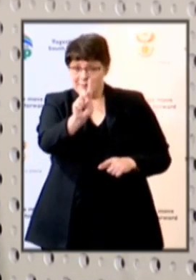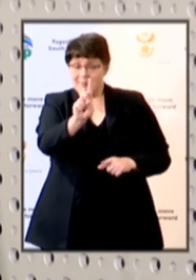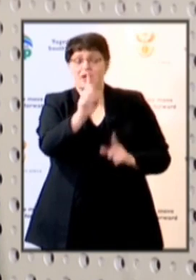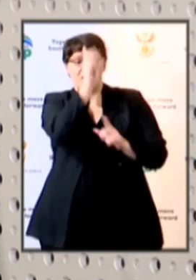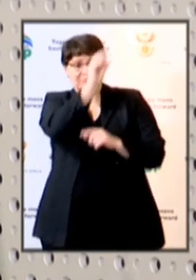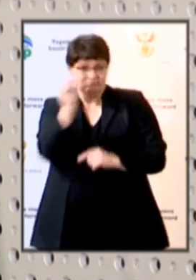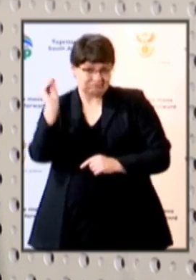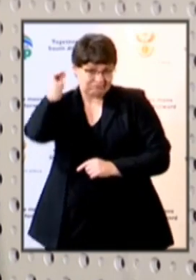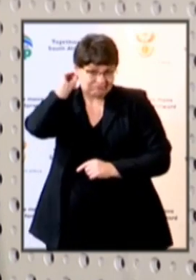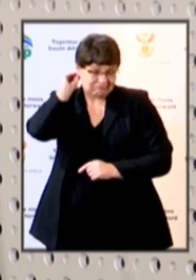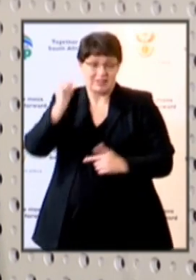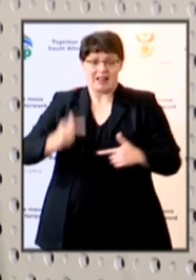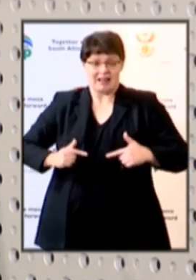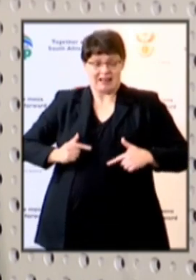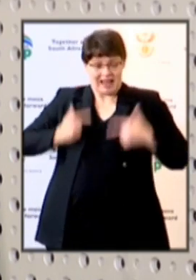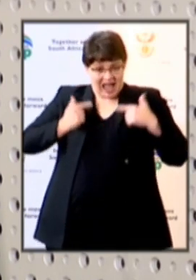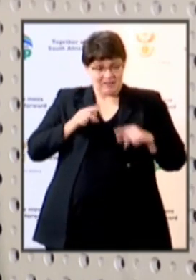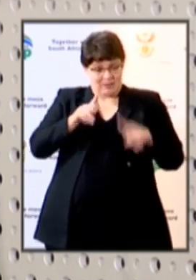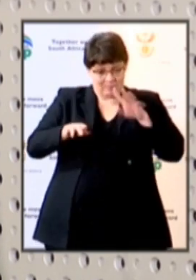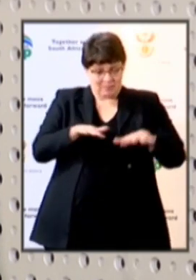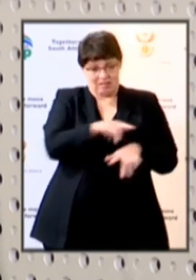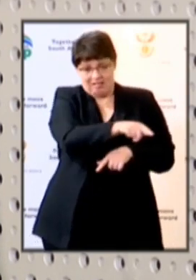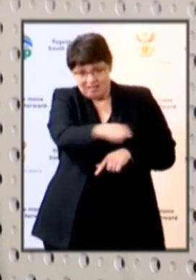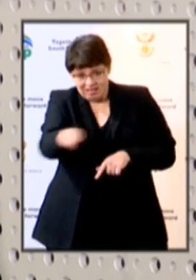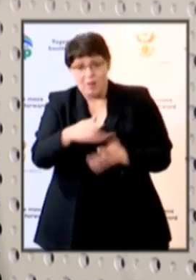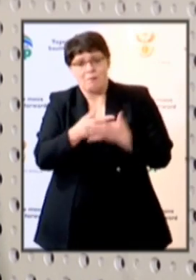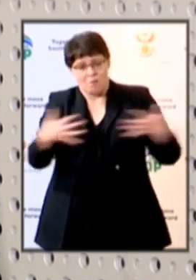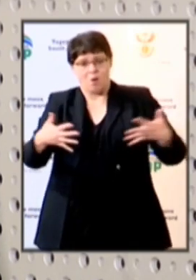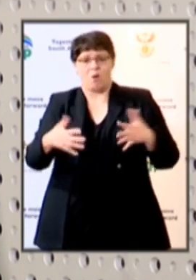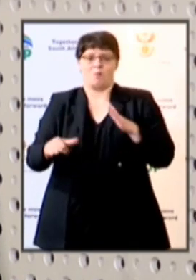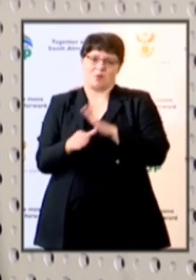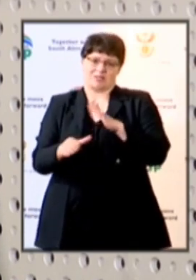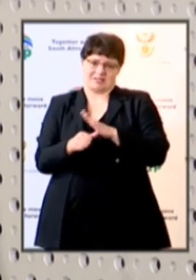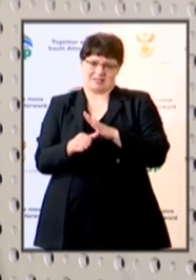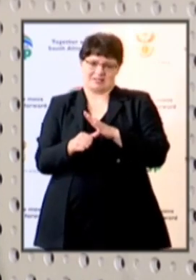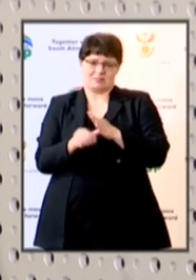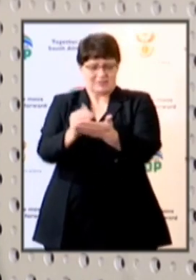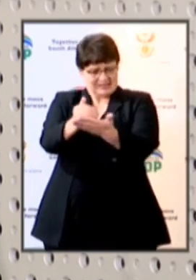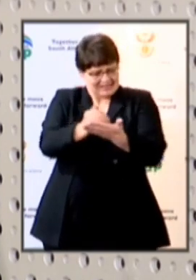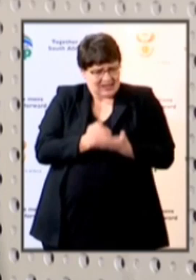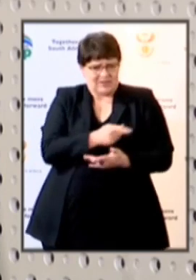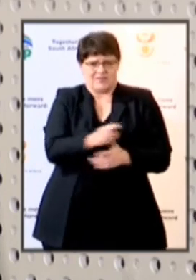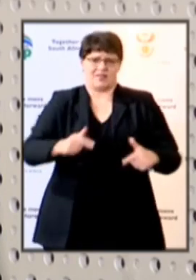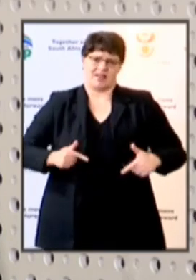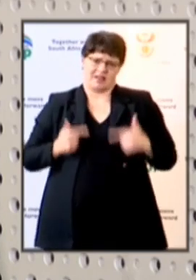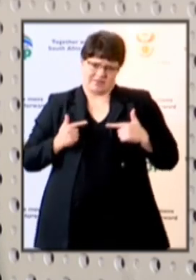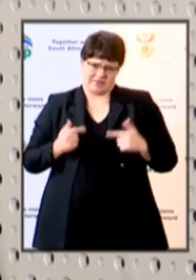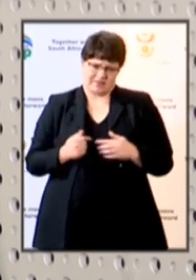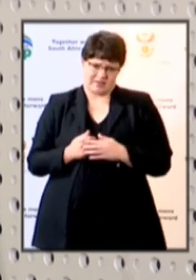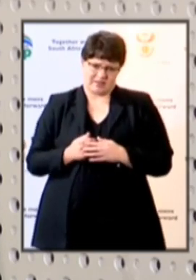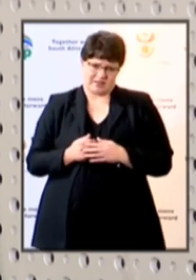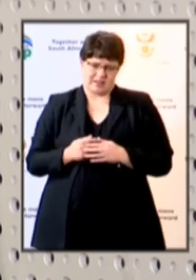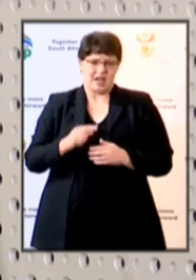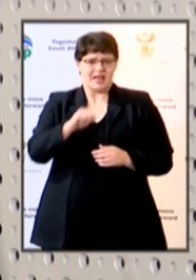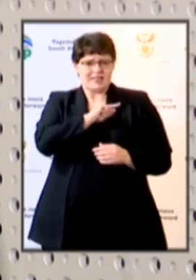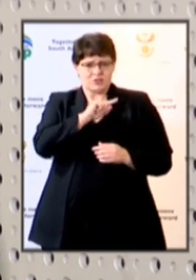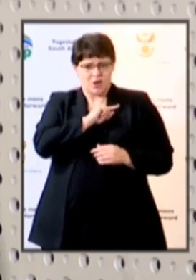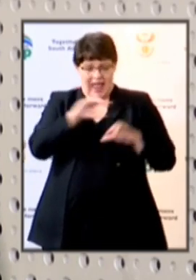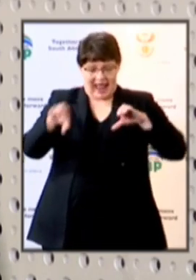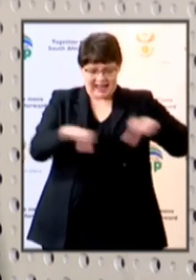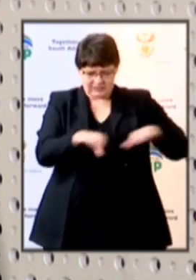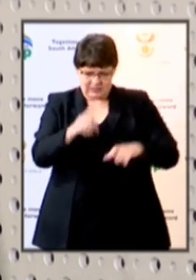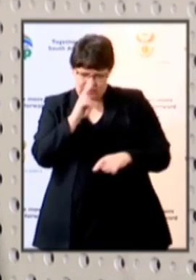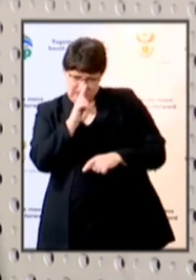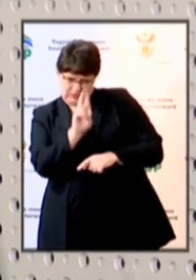life is vital, is important, and that we must calibrate, we must adjust the level of